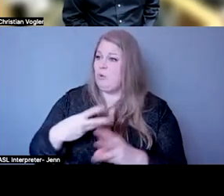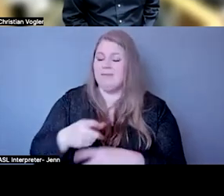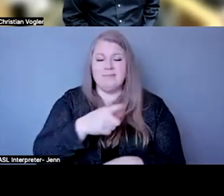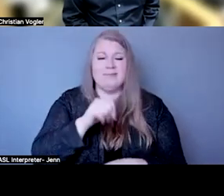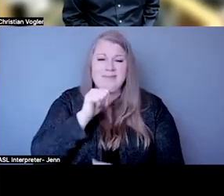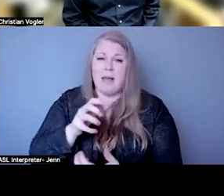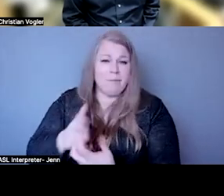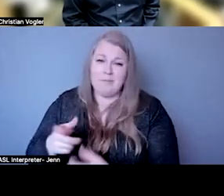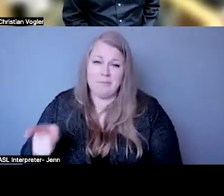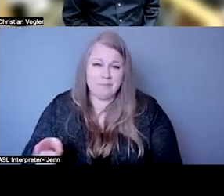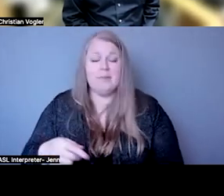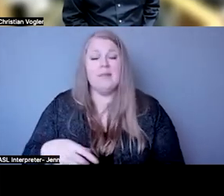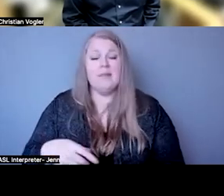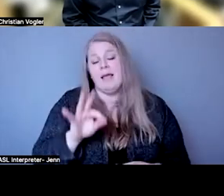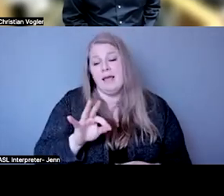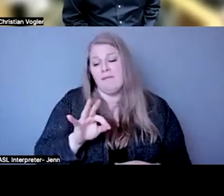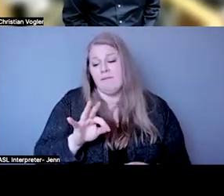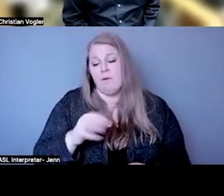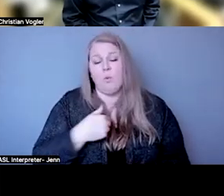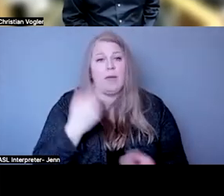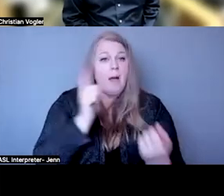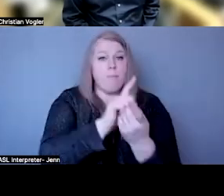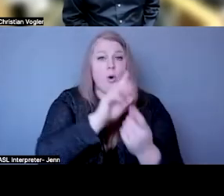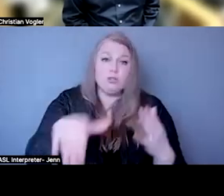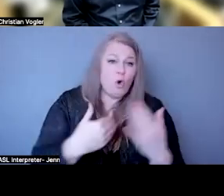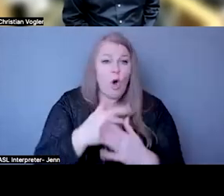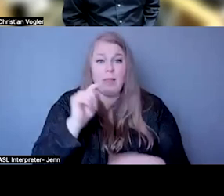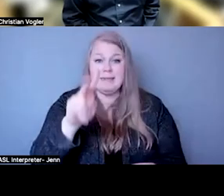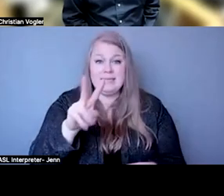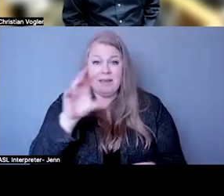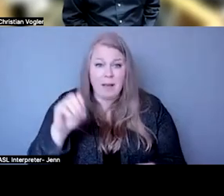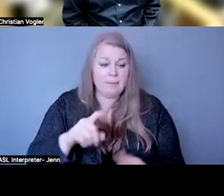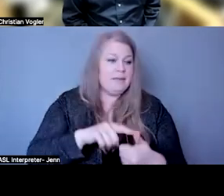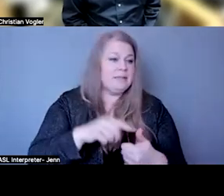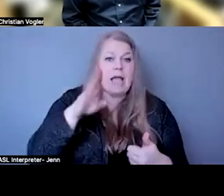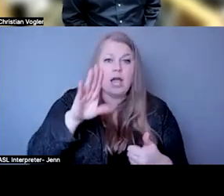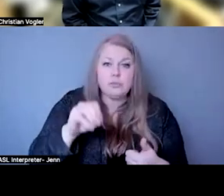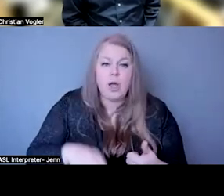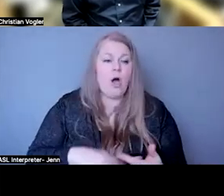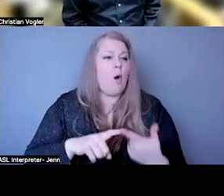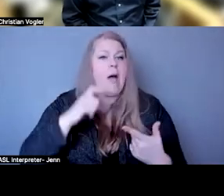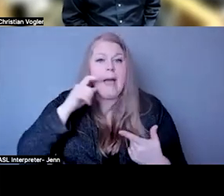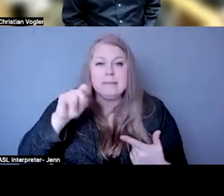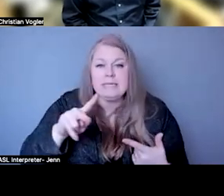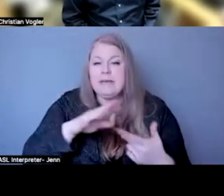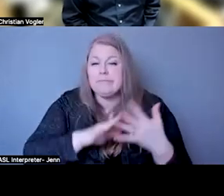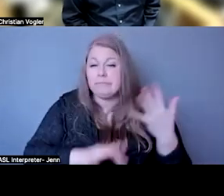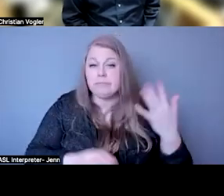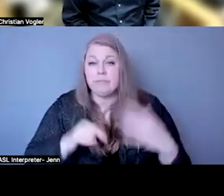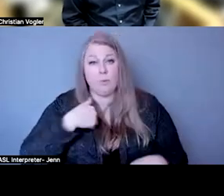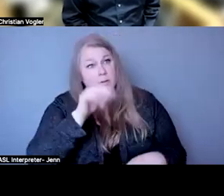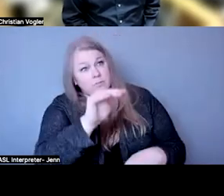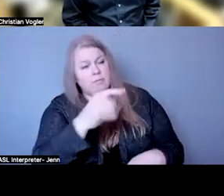If we went up to all the TV companies and HBO and Apple TV, et cetera, and said, it's